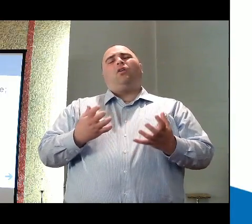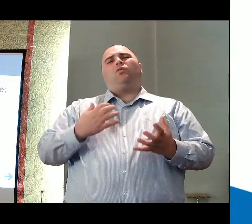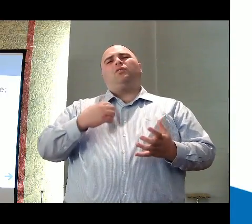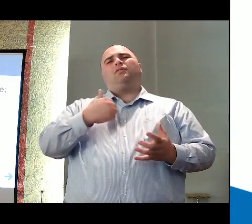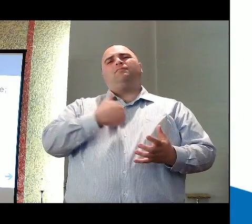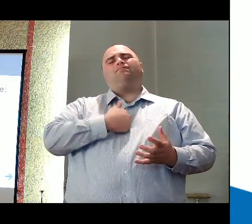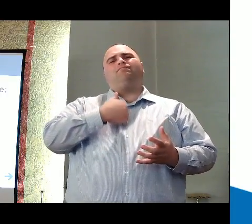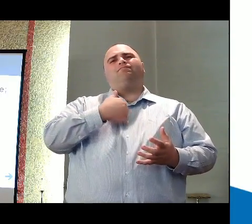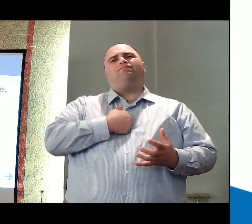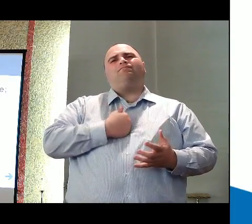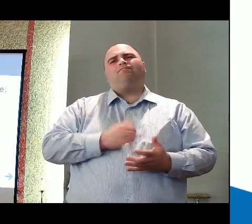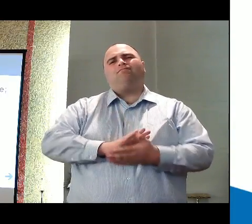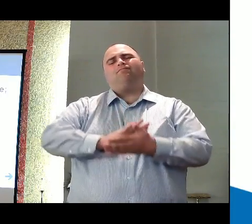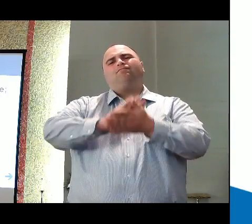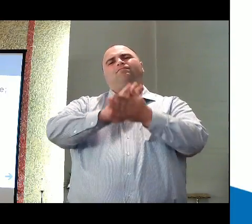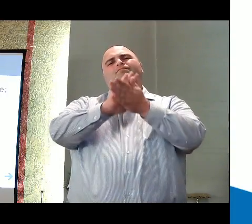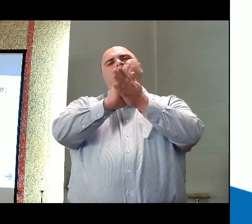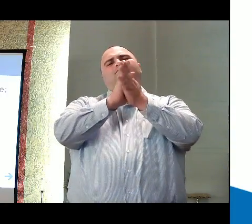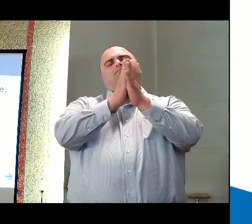is to be